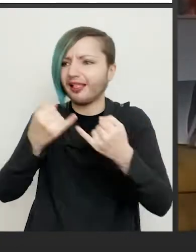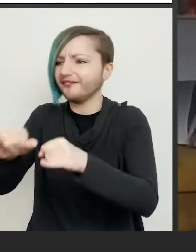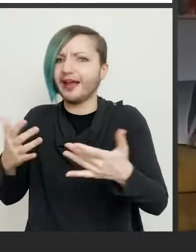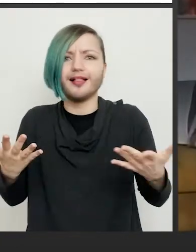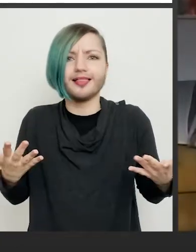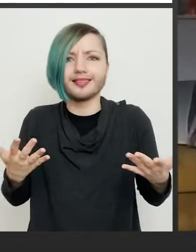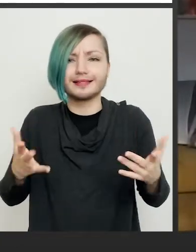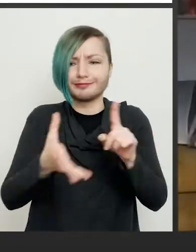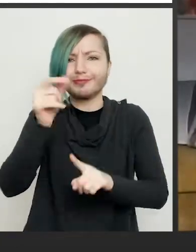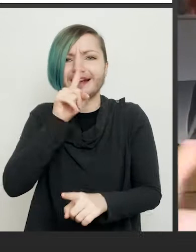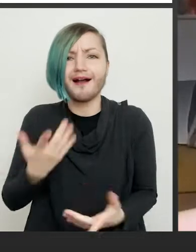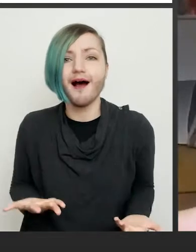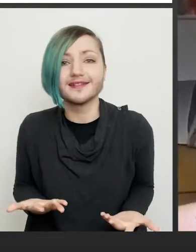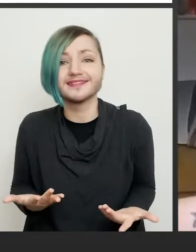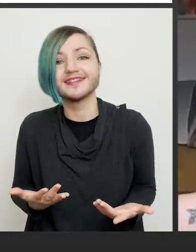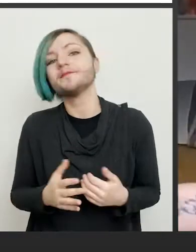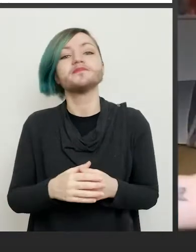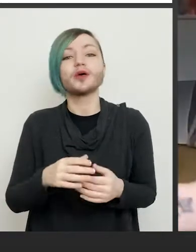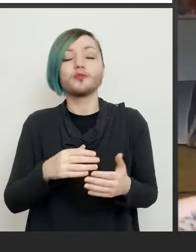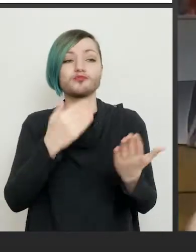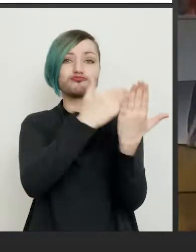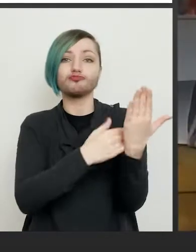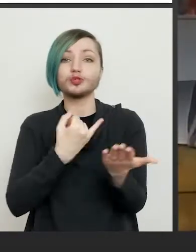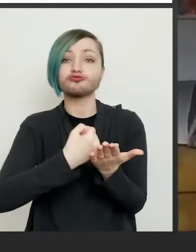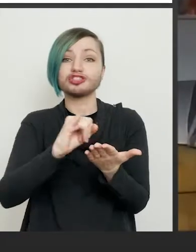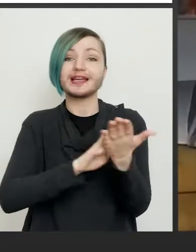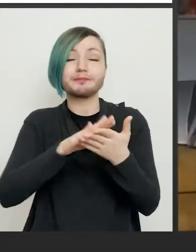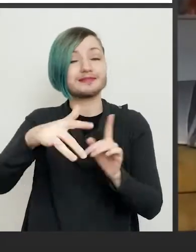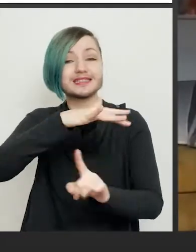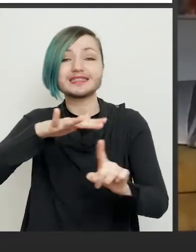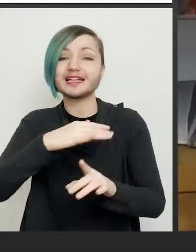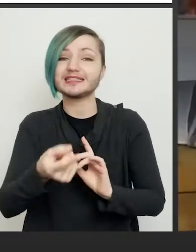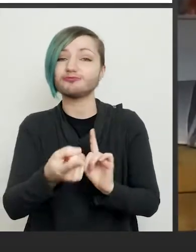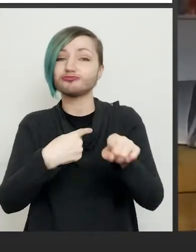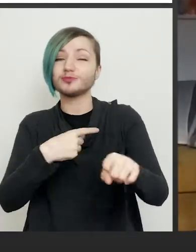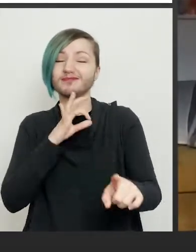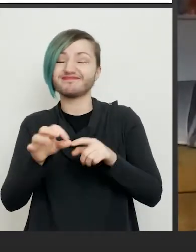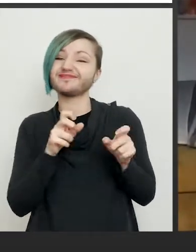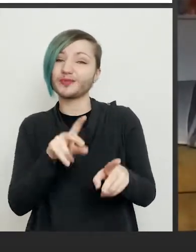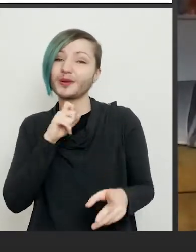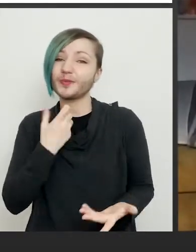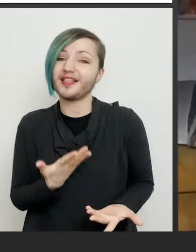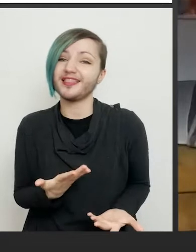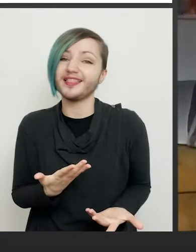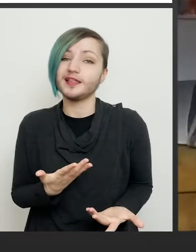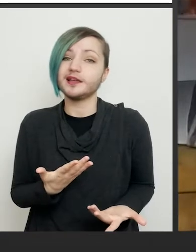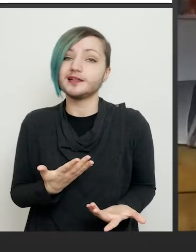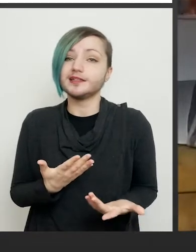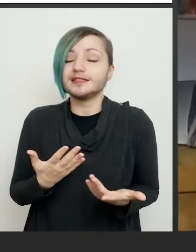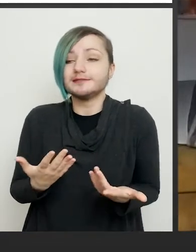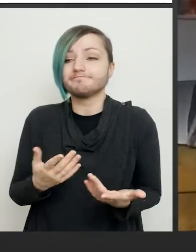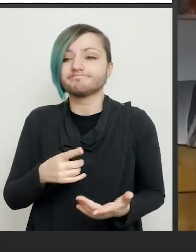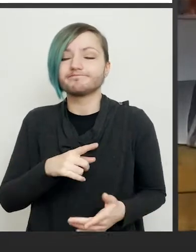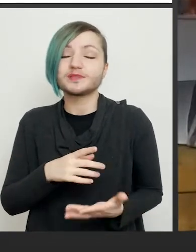damned if you don't. Because if you don't conform, then obviously society will respond to you in a very certain way. And that's why,